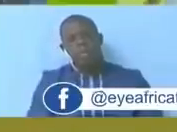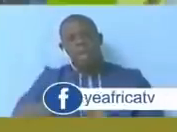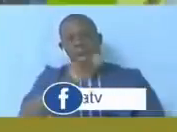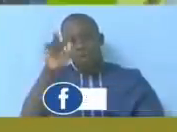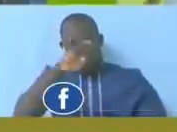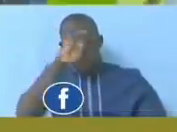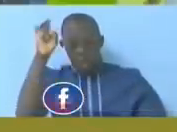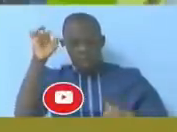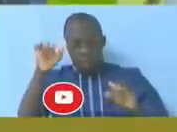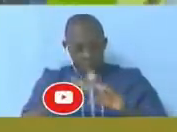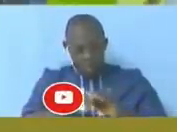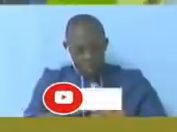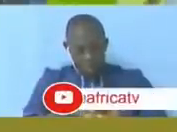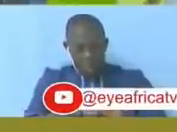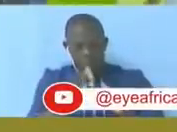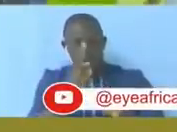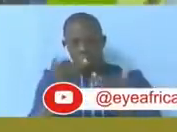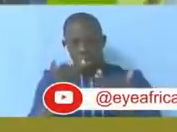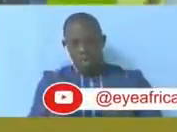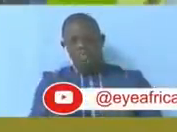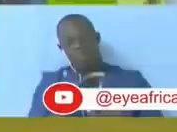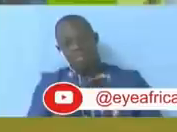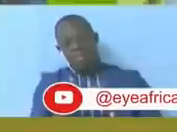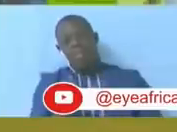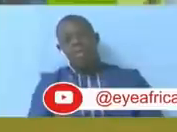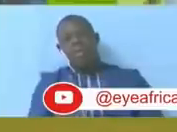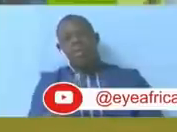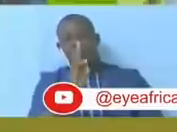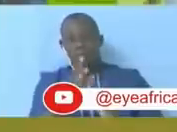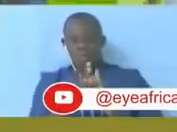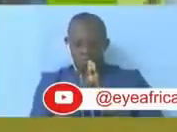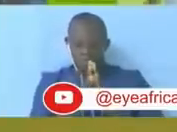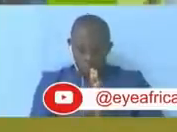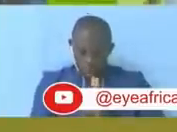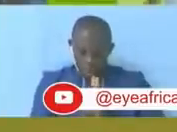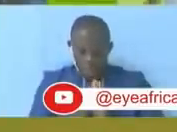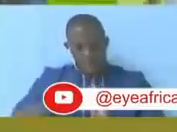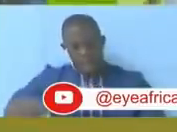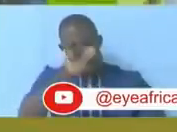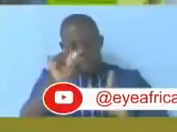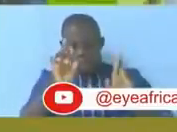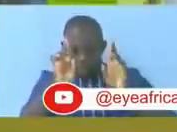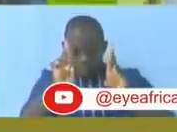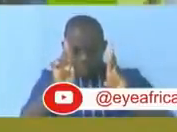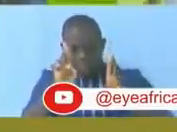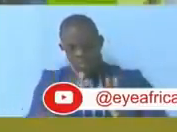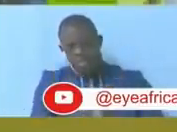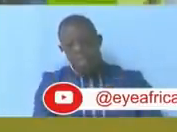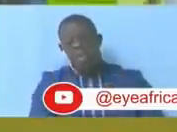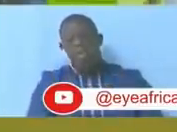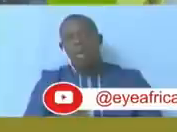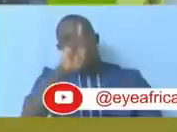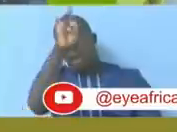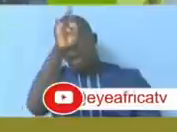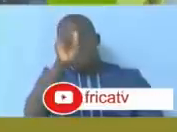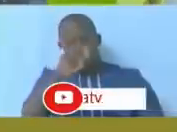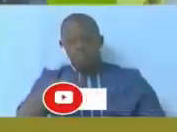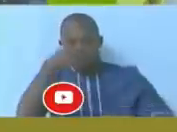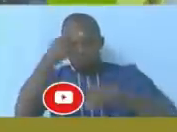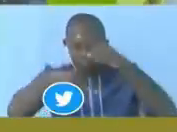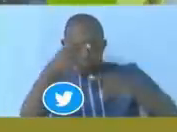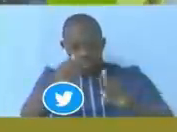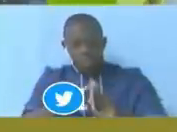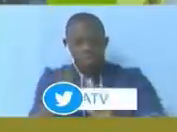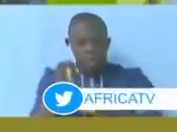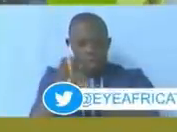entire staff here, we are praying and hoping that the Almighty will continue to